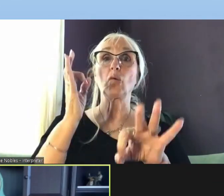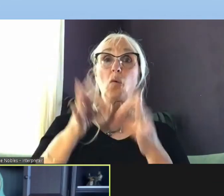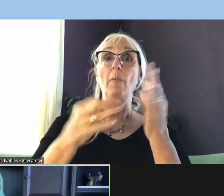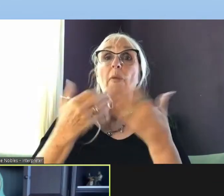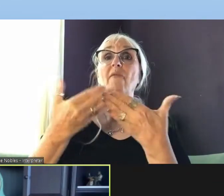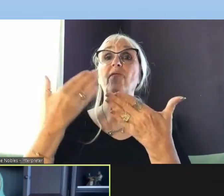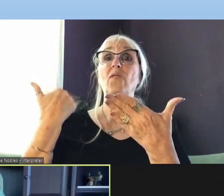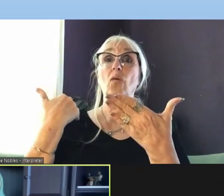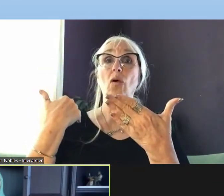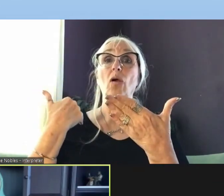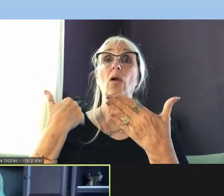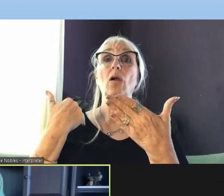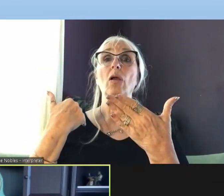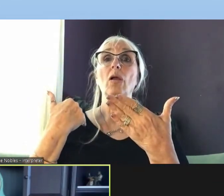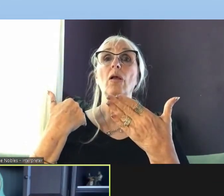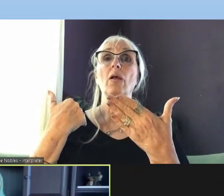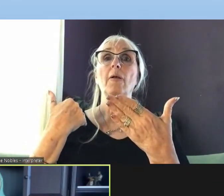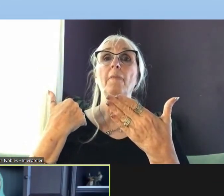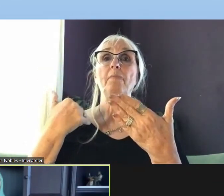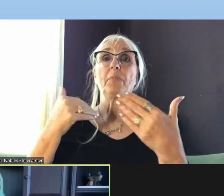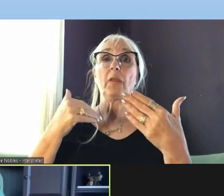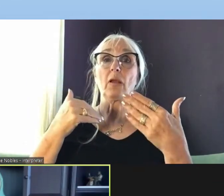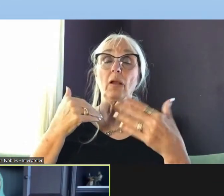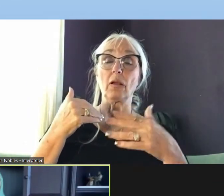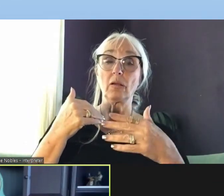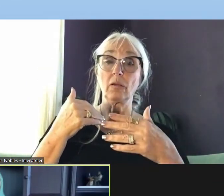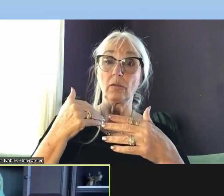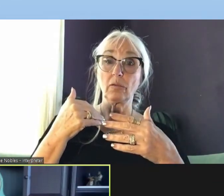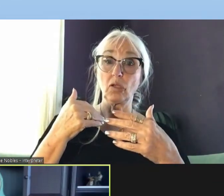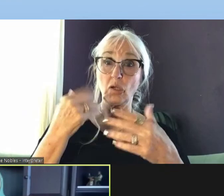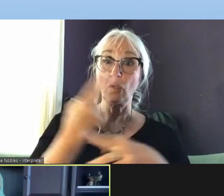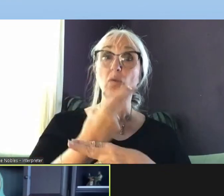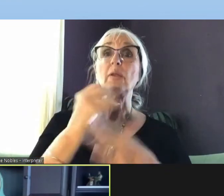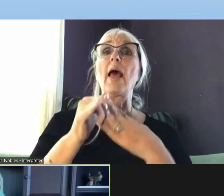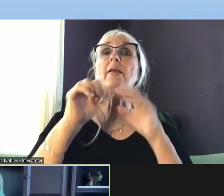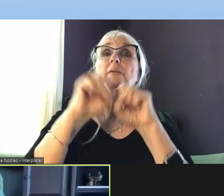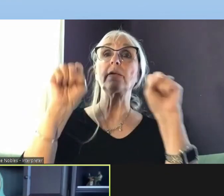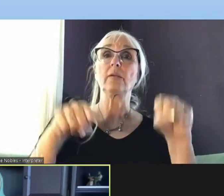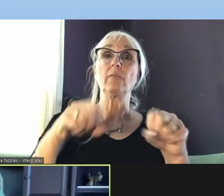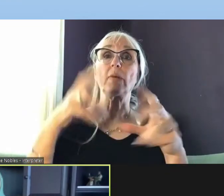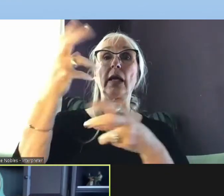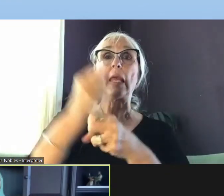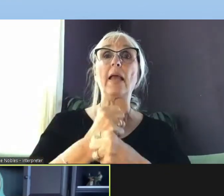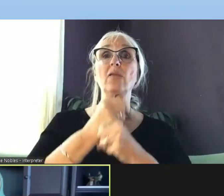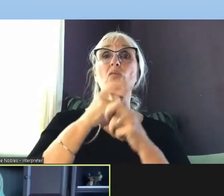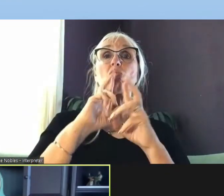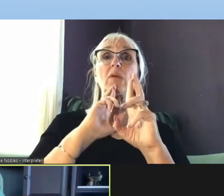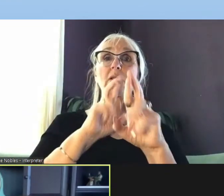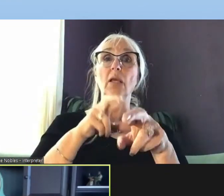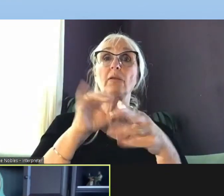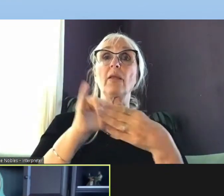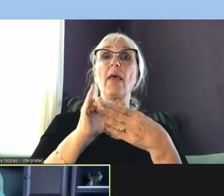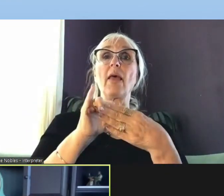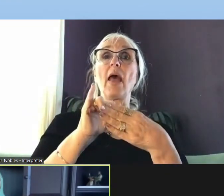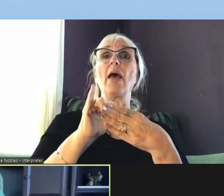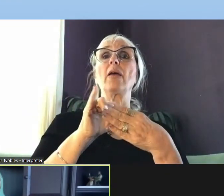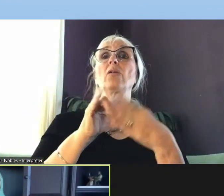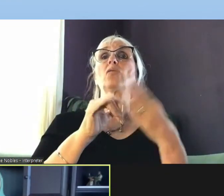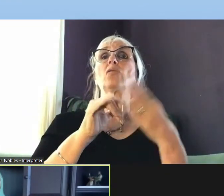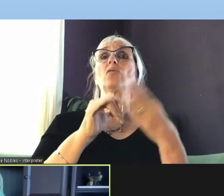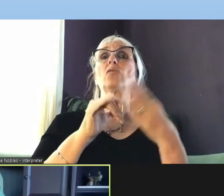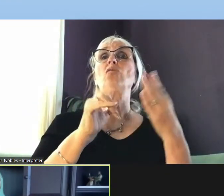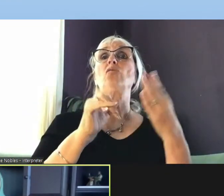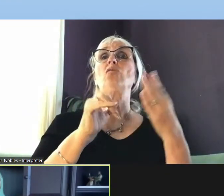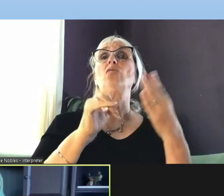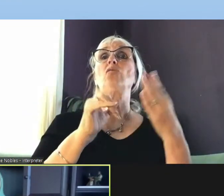that system, and would bring the results of that examination back to the court. And